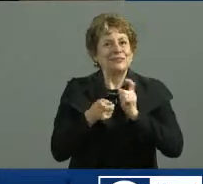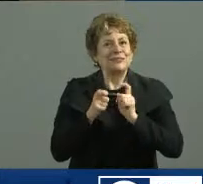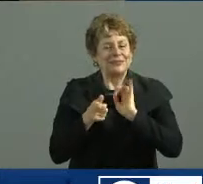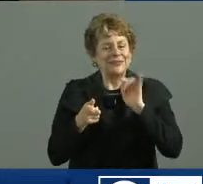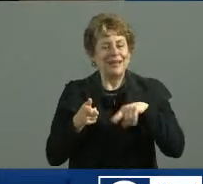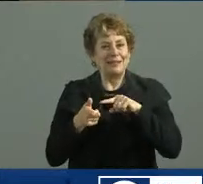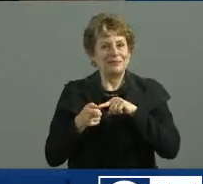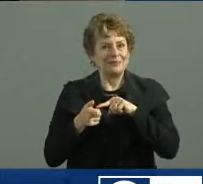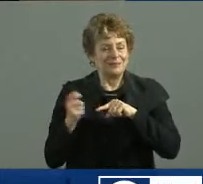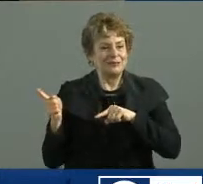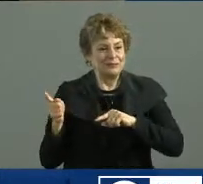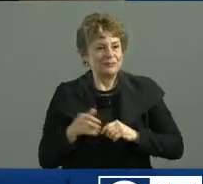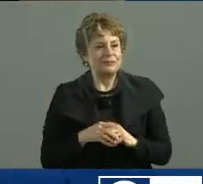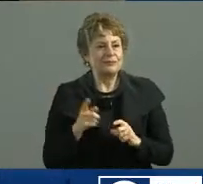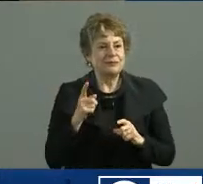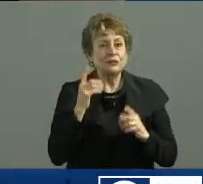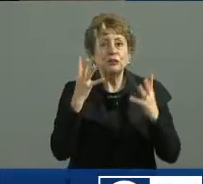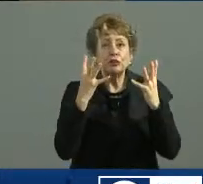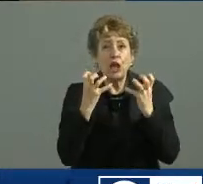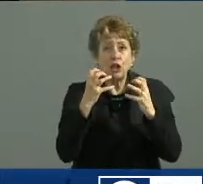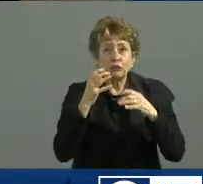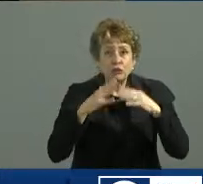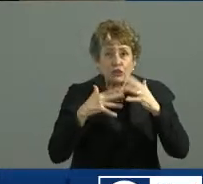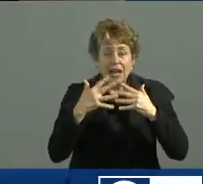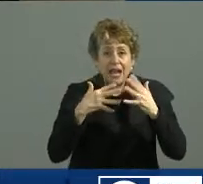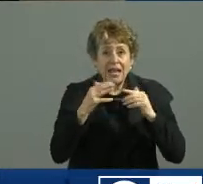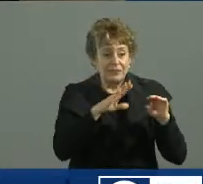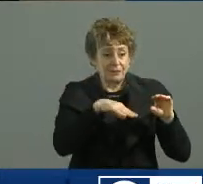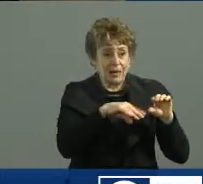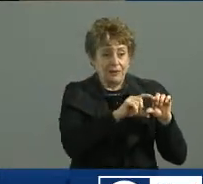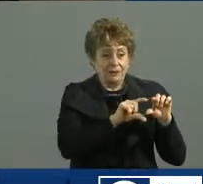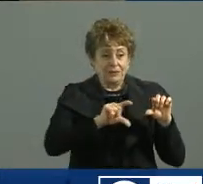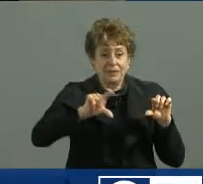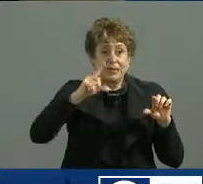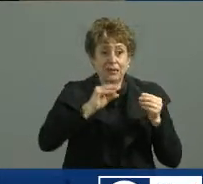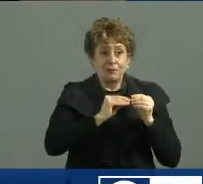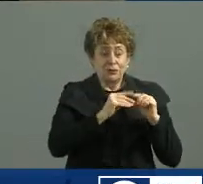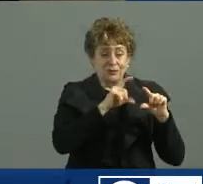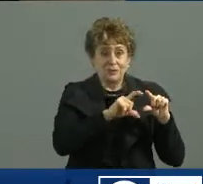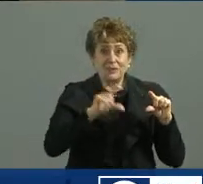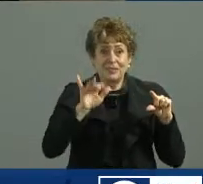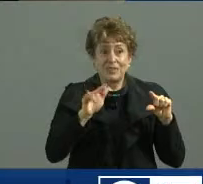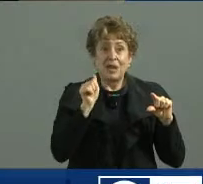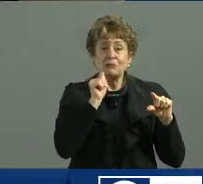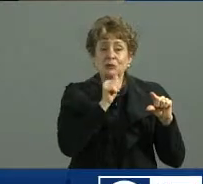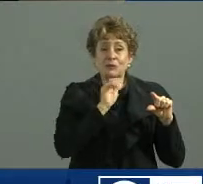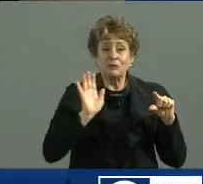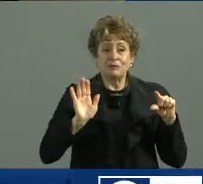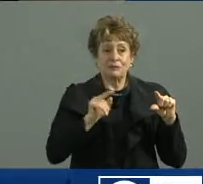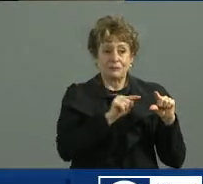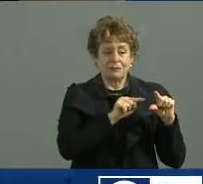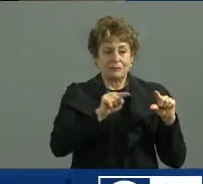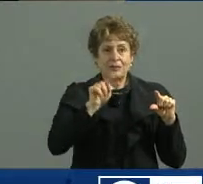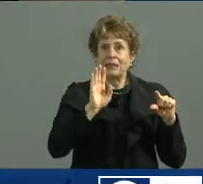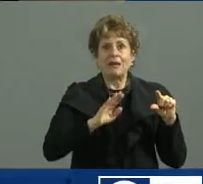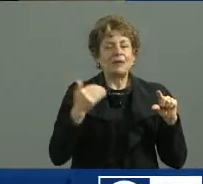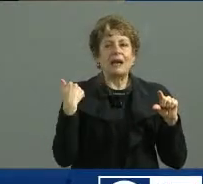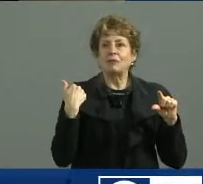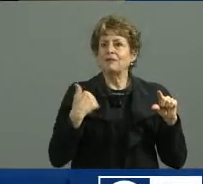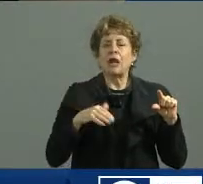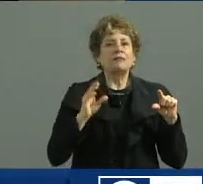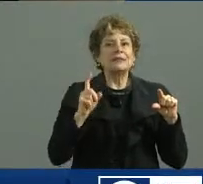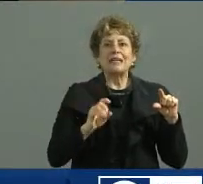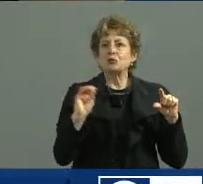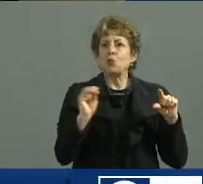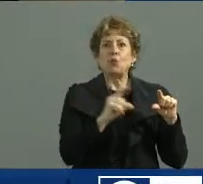So the dark gray bar shows the number of Arizonans that have never been tested before And the light gray bar is those